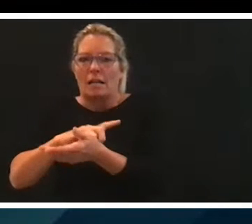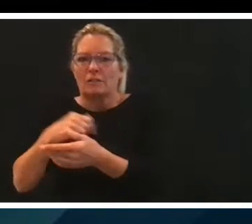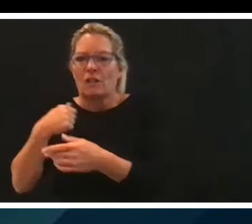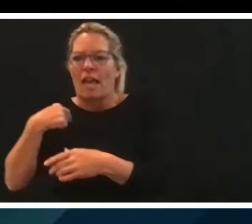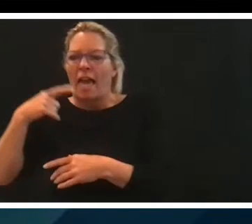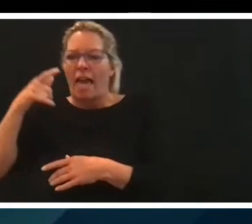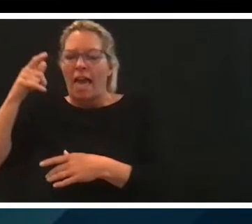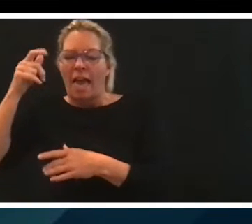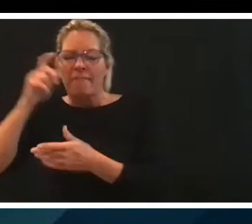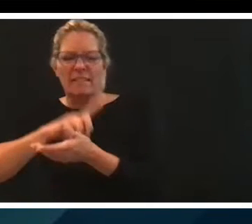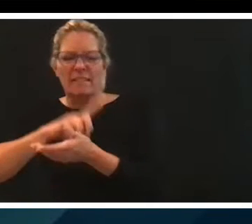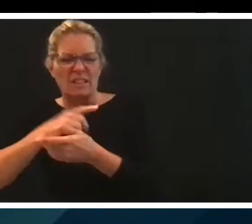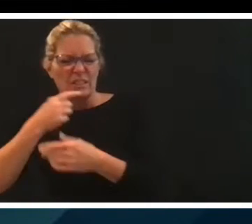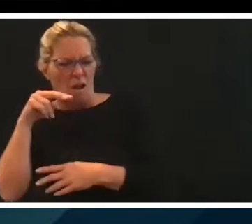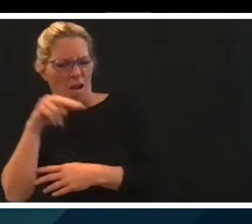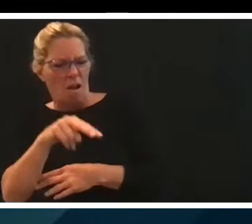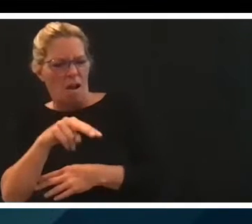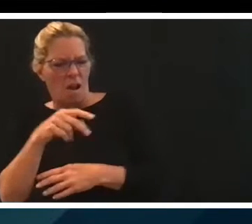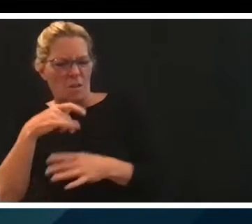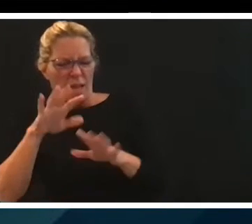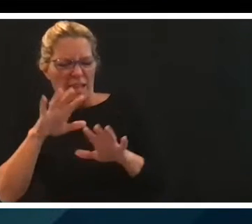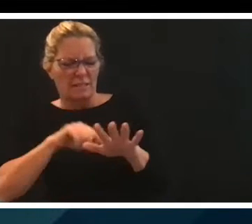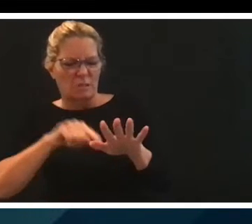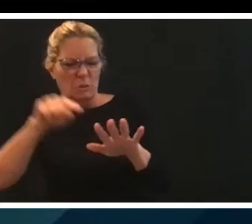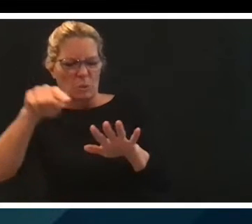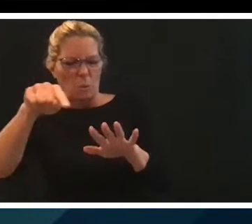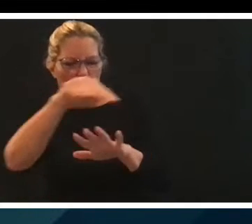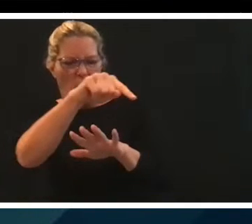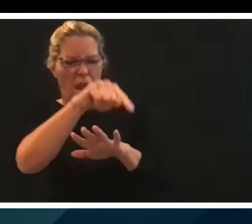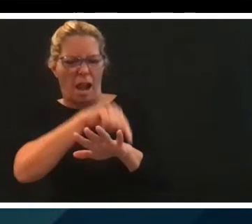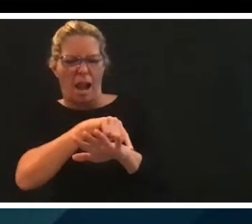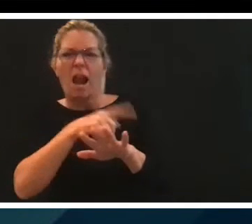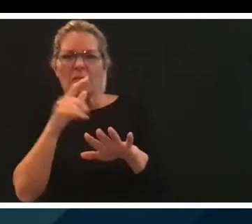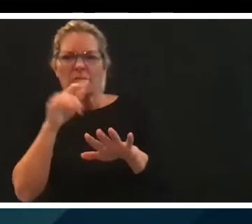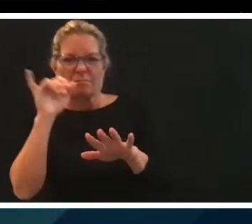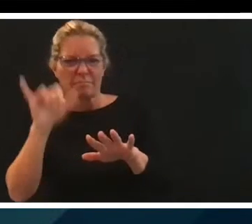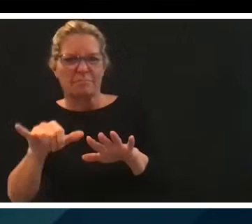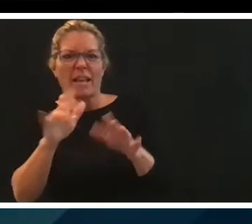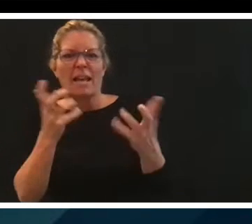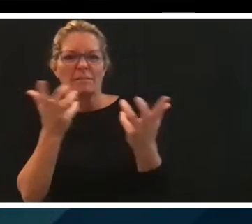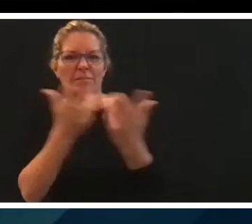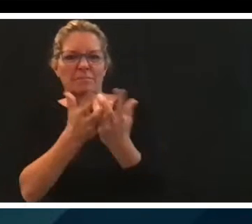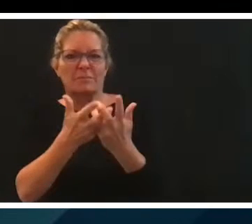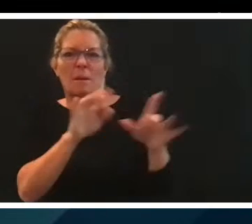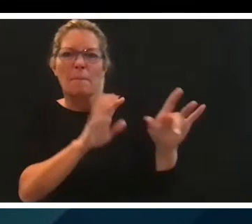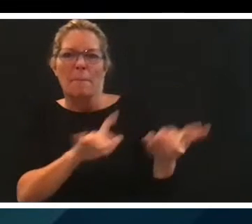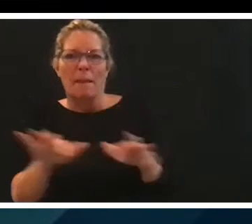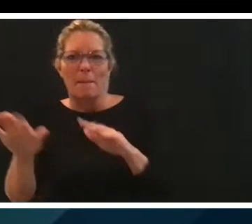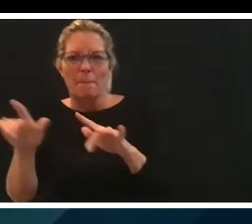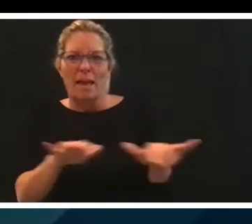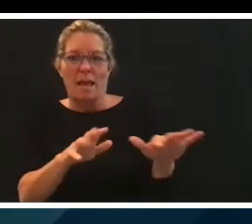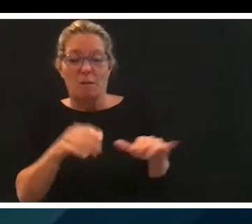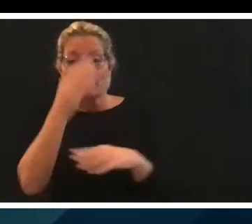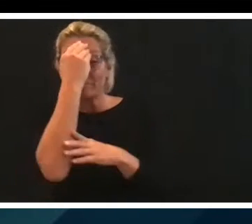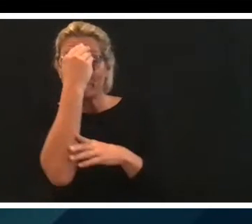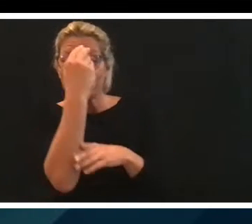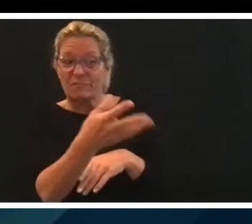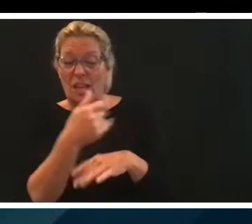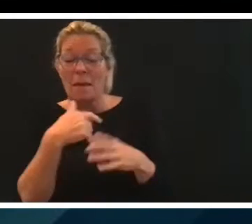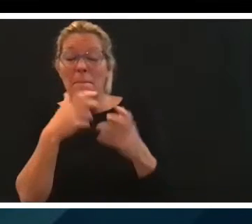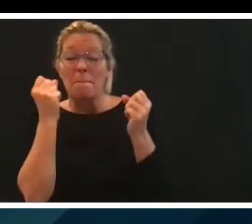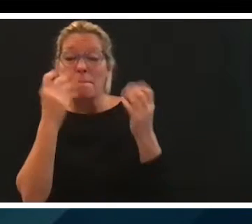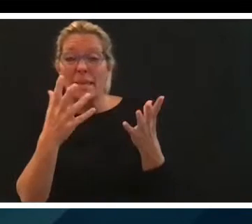piano hands, like these big square hands. And he goes, there are a lot of great blind piano players. So